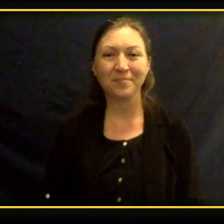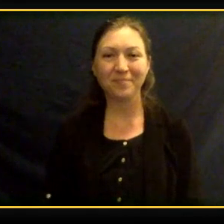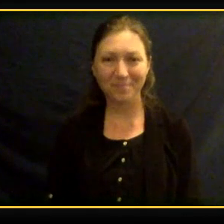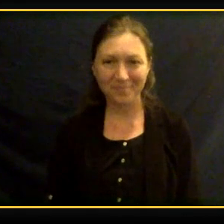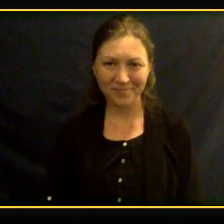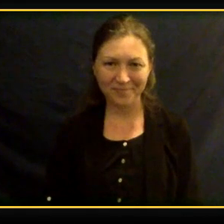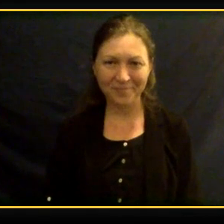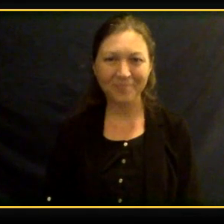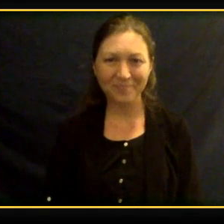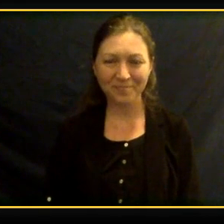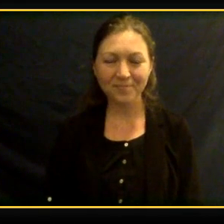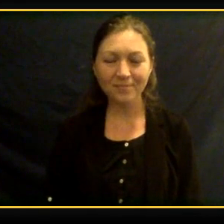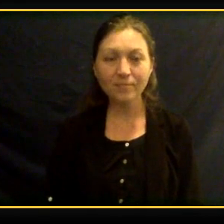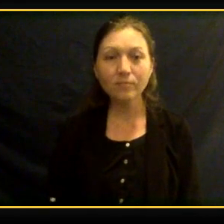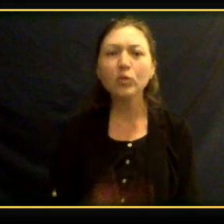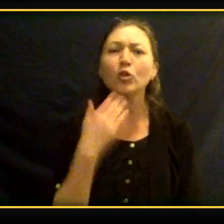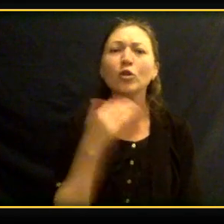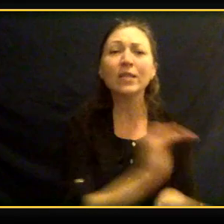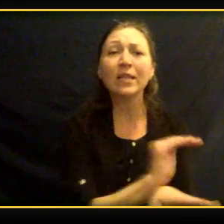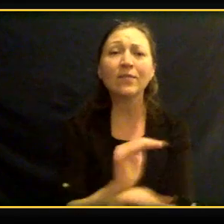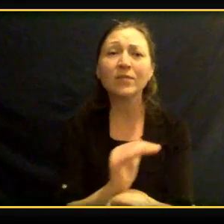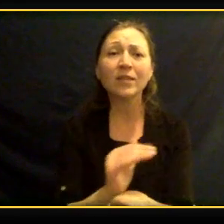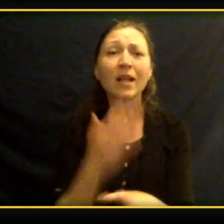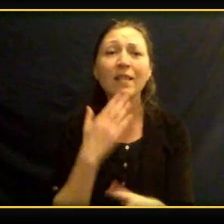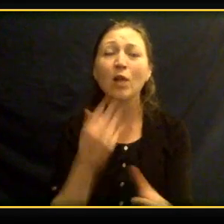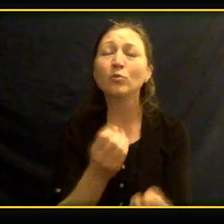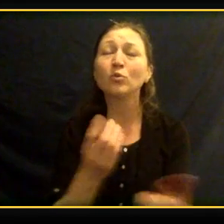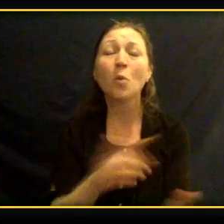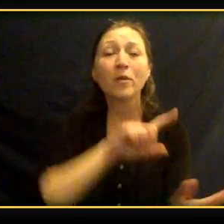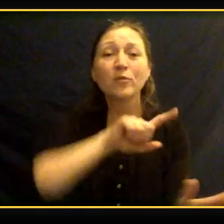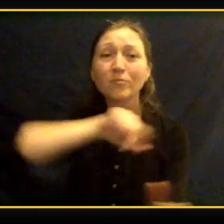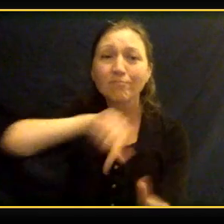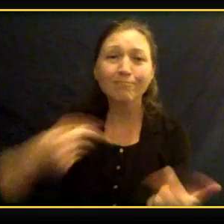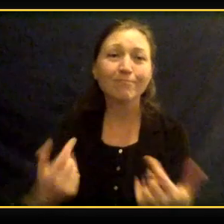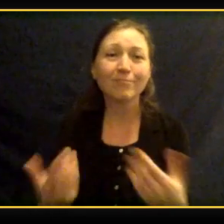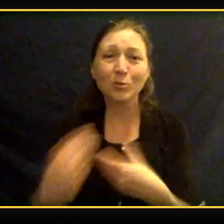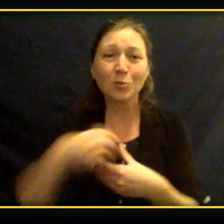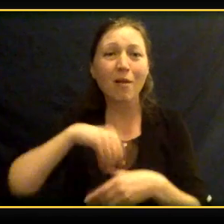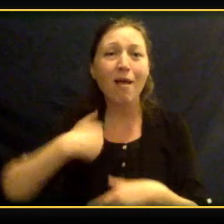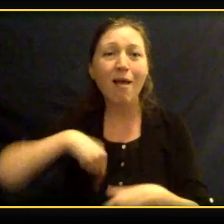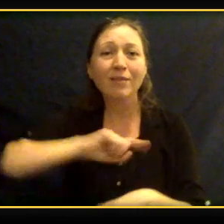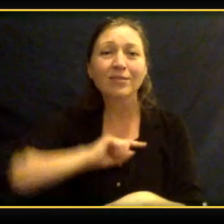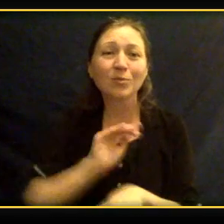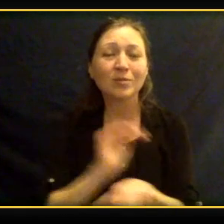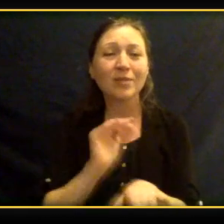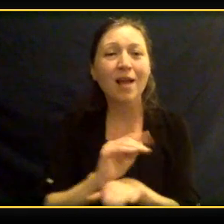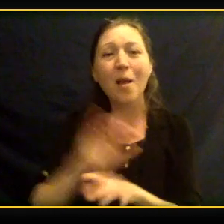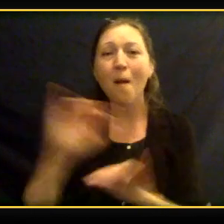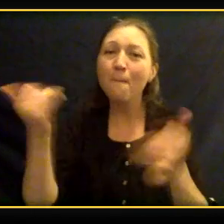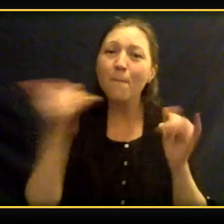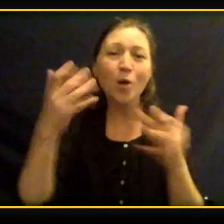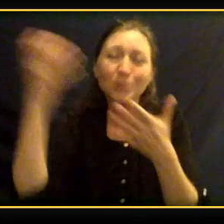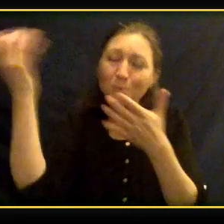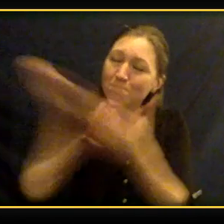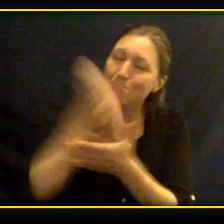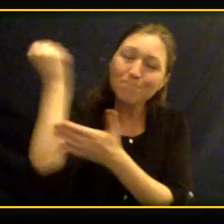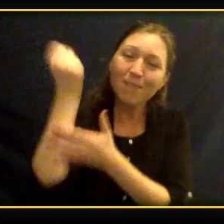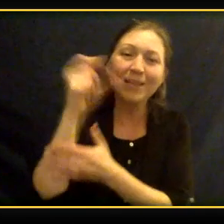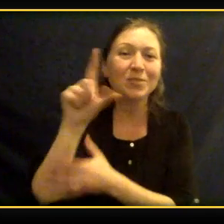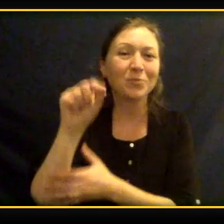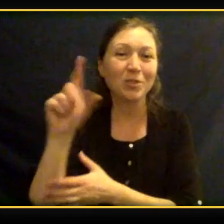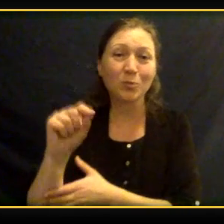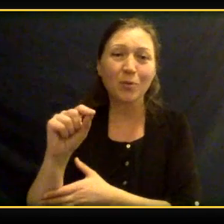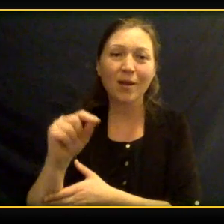Good evening. Thank you so much for attending Party to the Max 2020. It's my great pleasure to welcome you here and thank